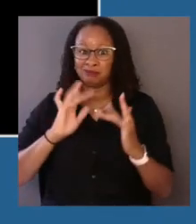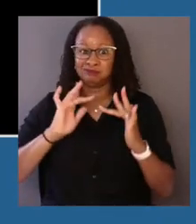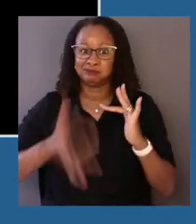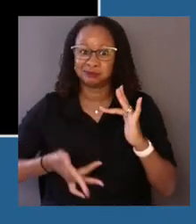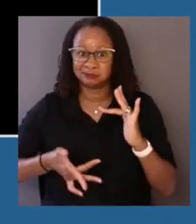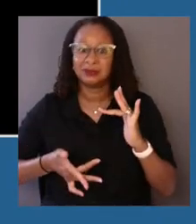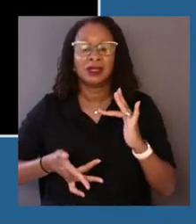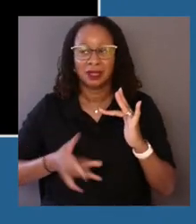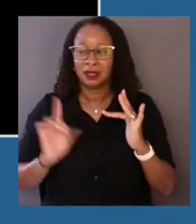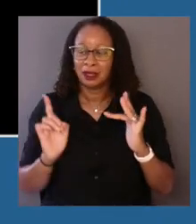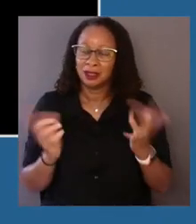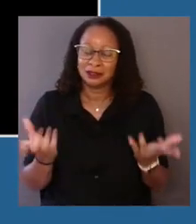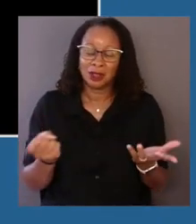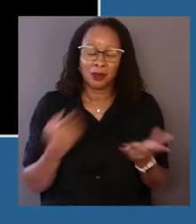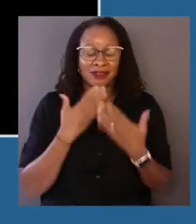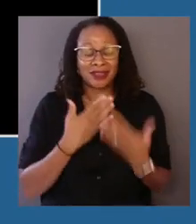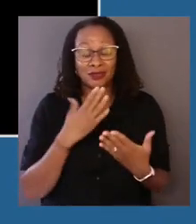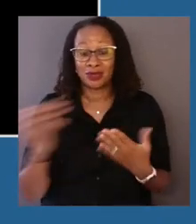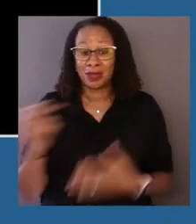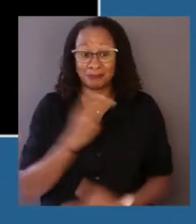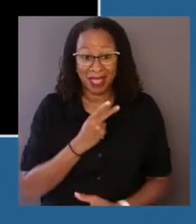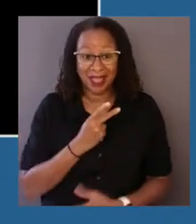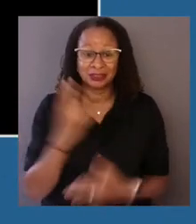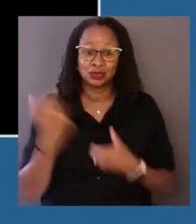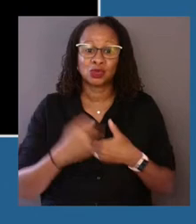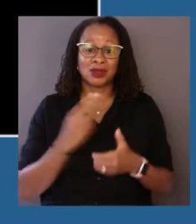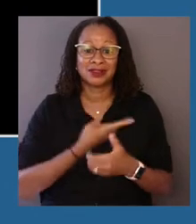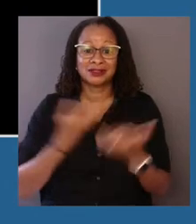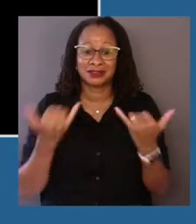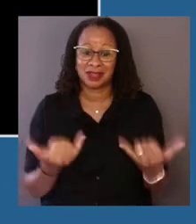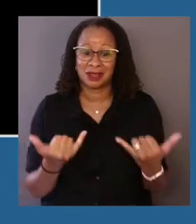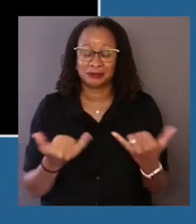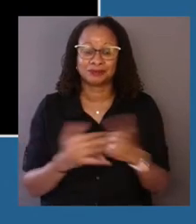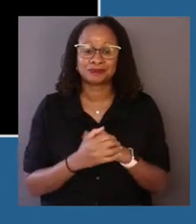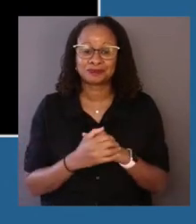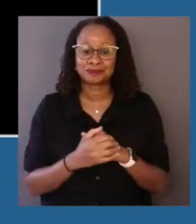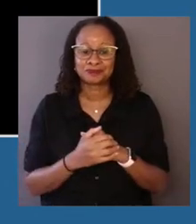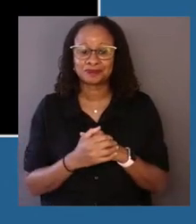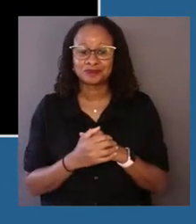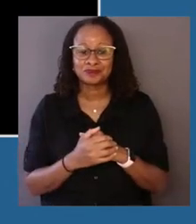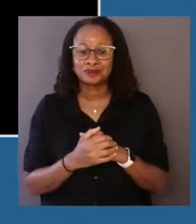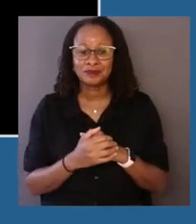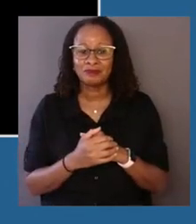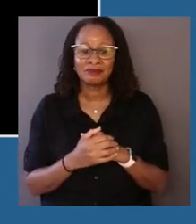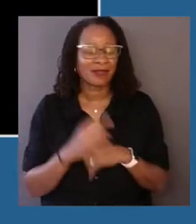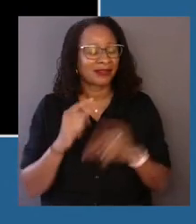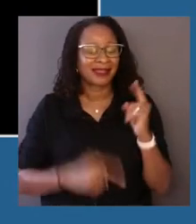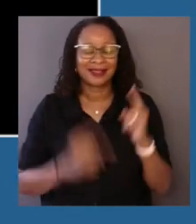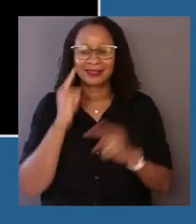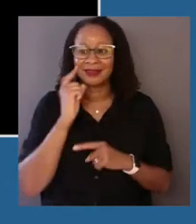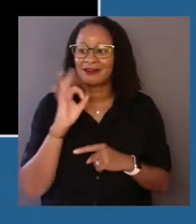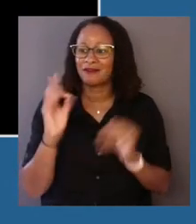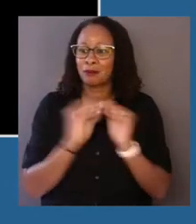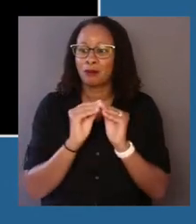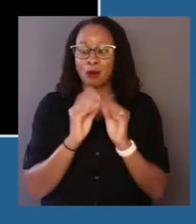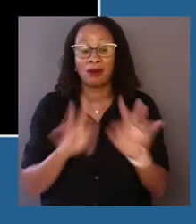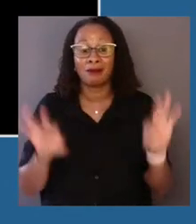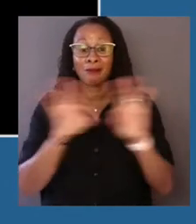grateful that you could come back and join us today, and couldn't think of a more important topic for us to